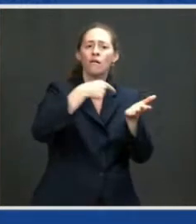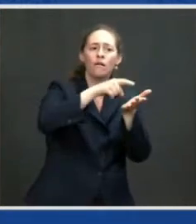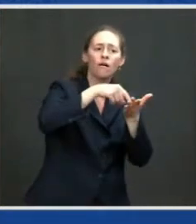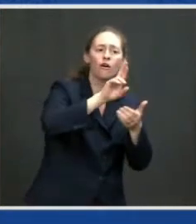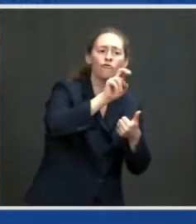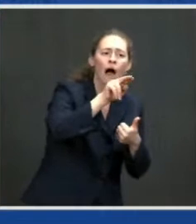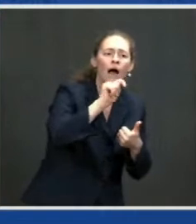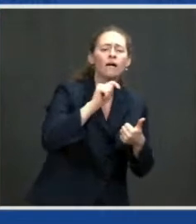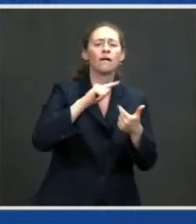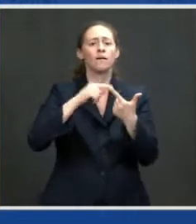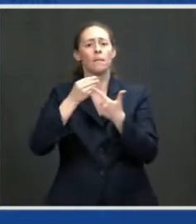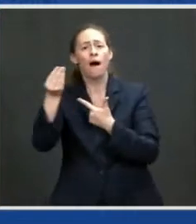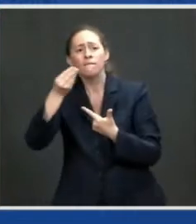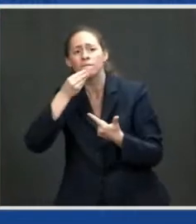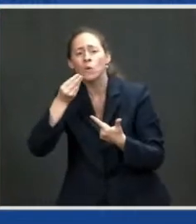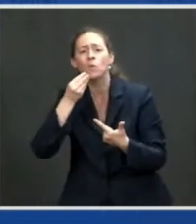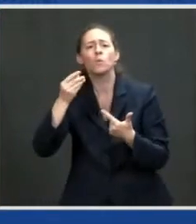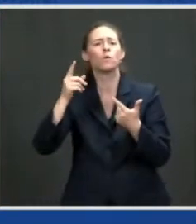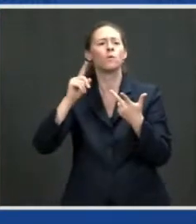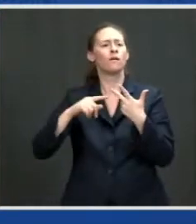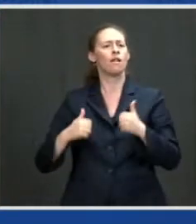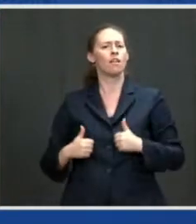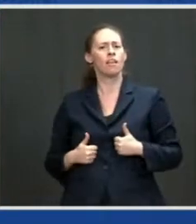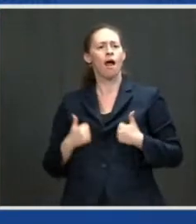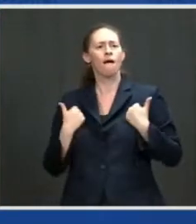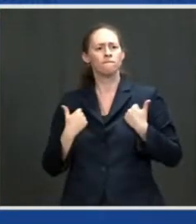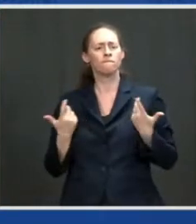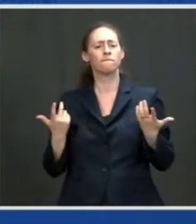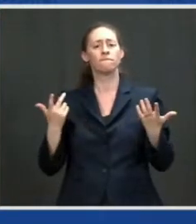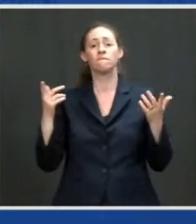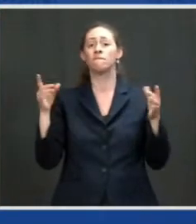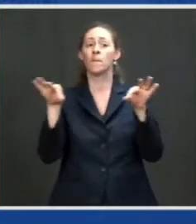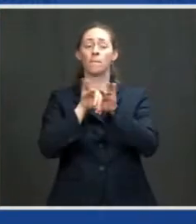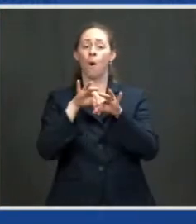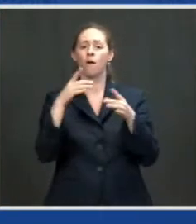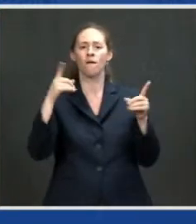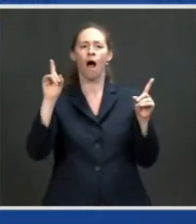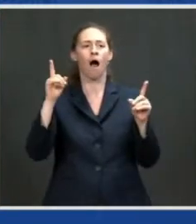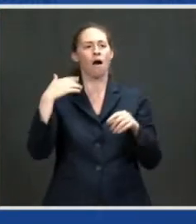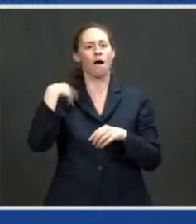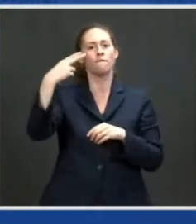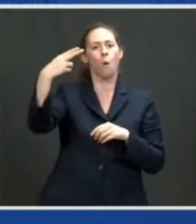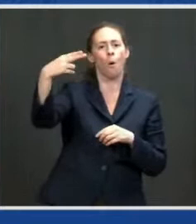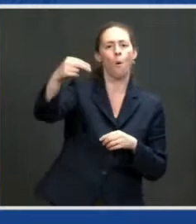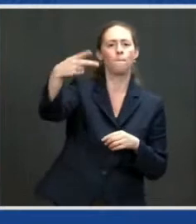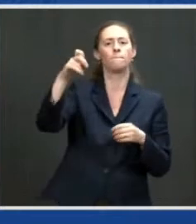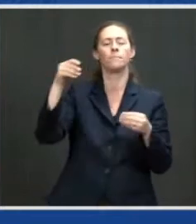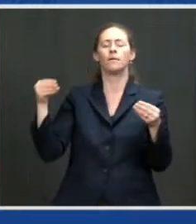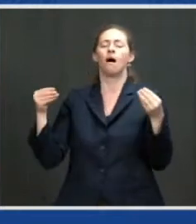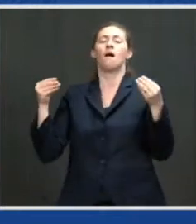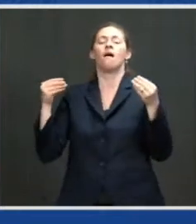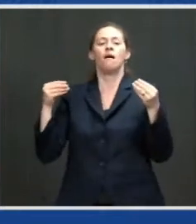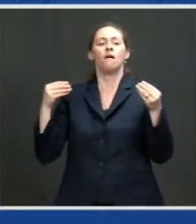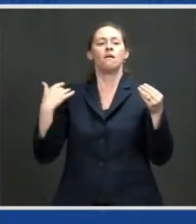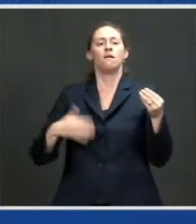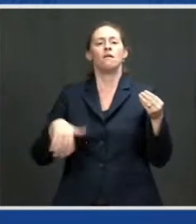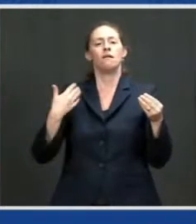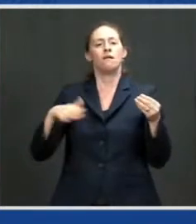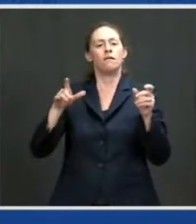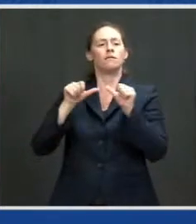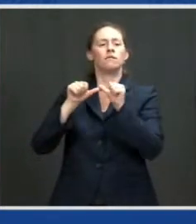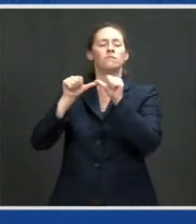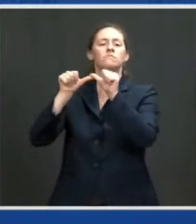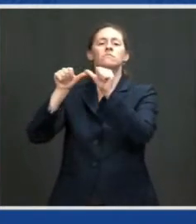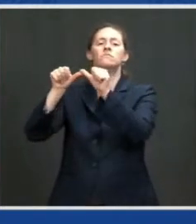important, give them for the first time some hope. A little bit of hope. Hope goes a long,